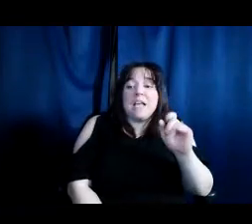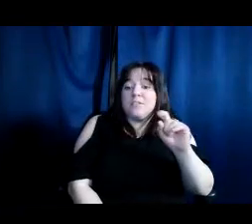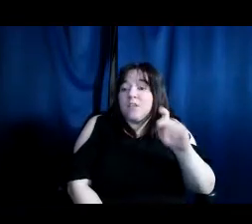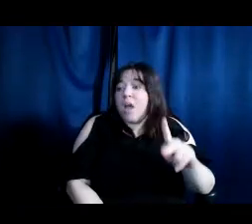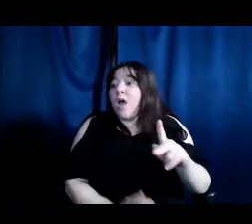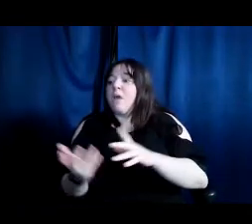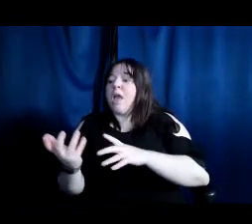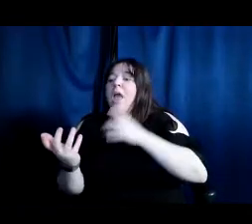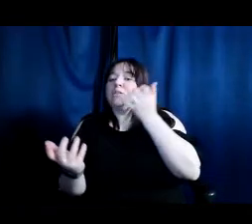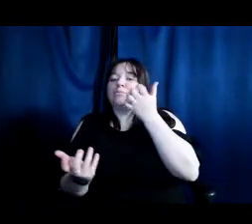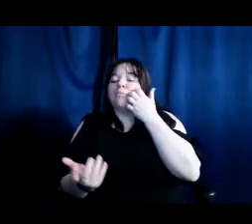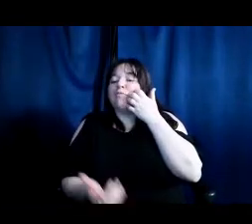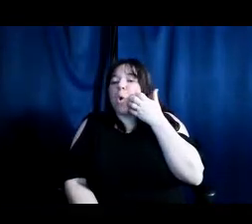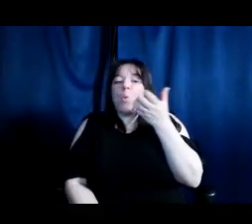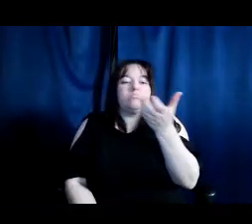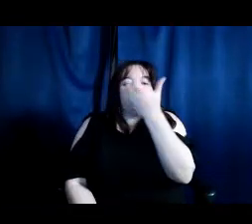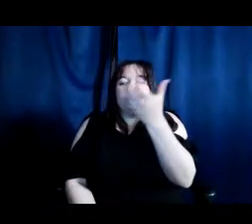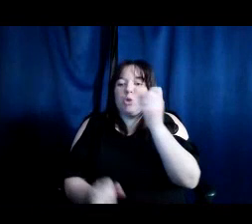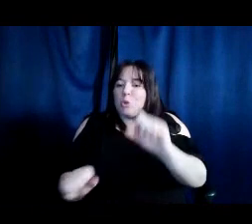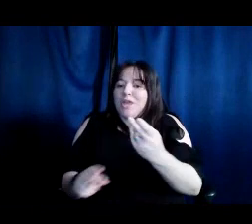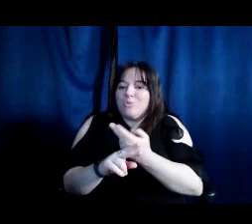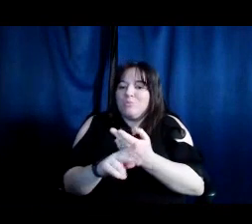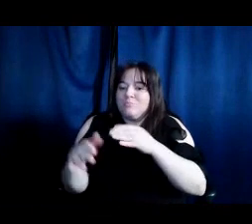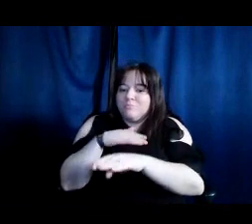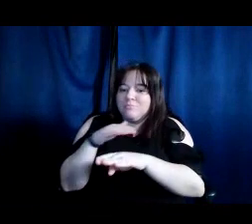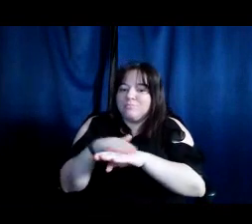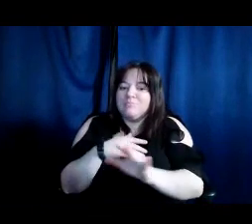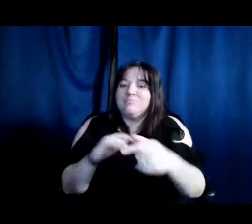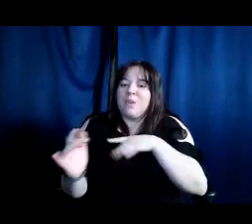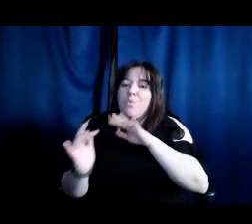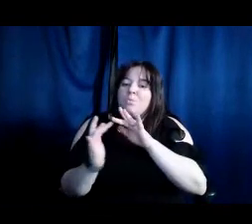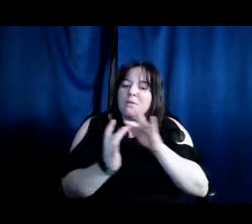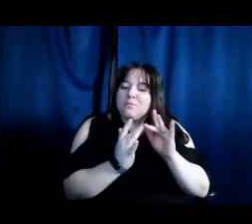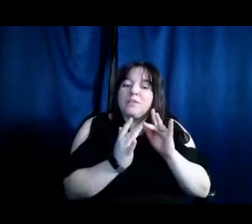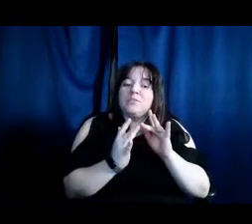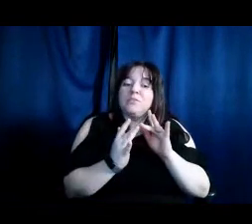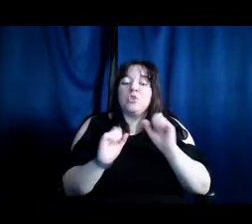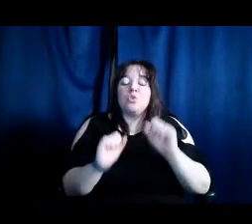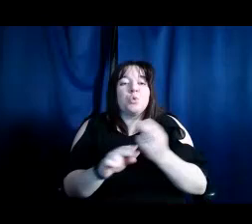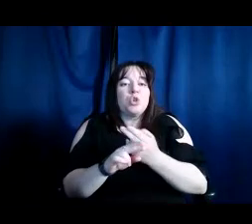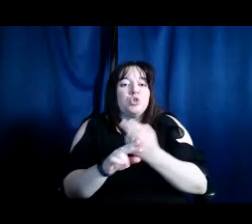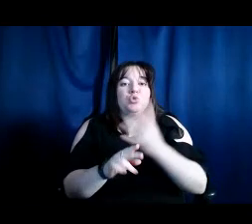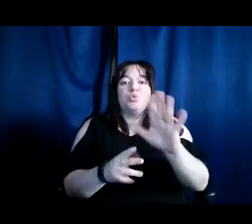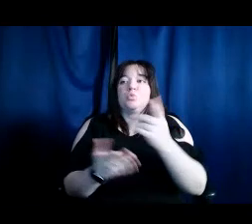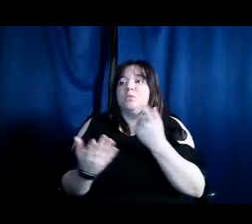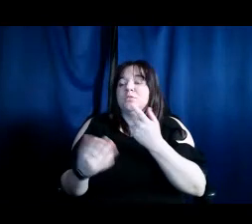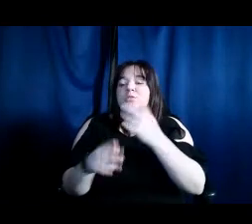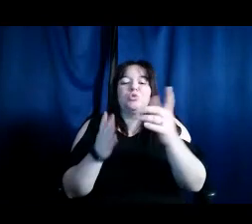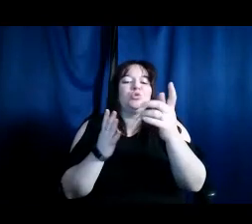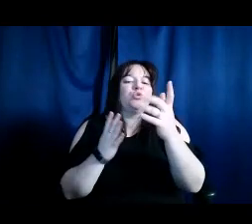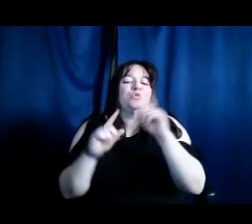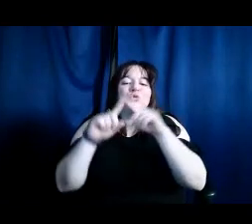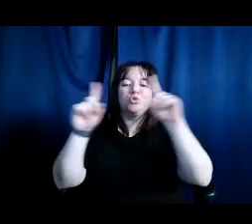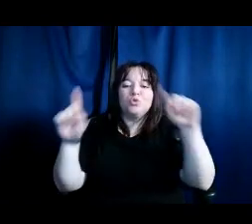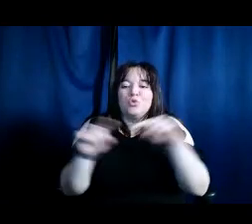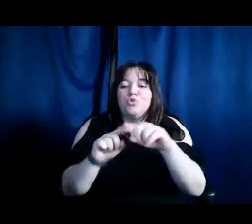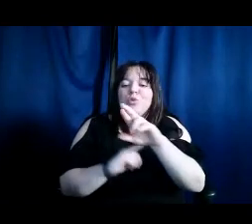and assistive technologies such as screen readers, magnification, and voice recognition